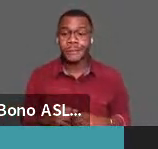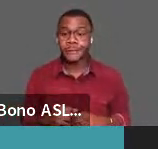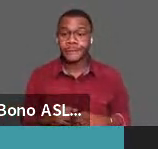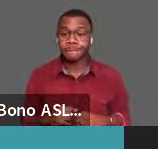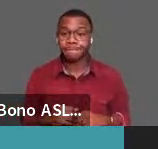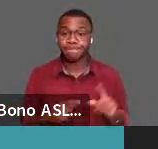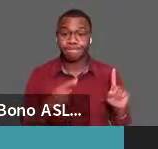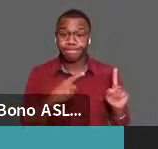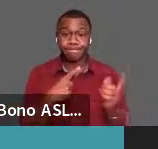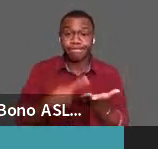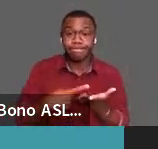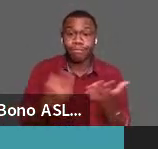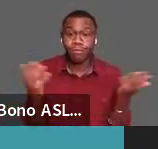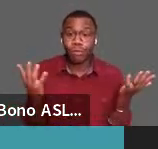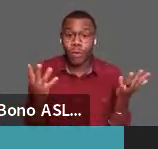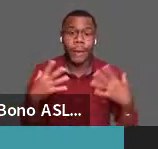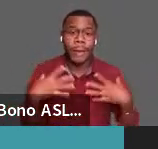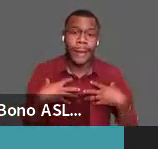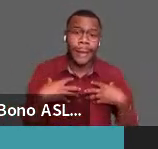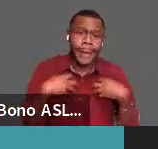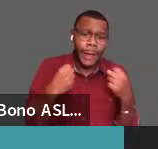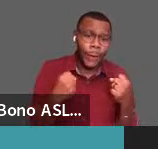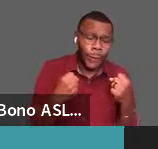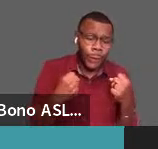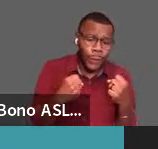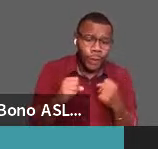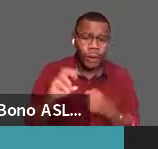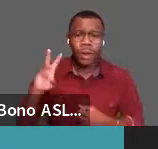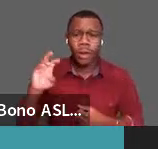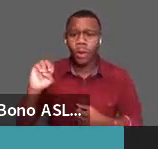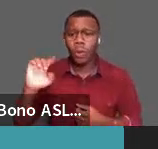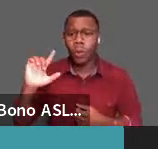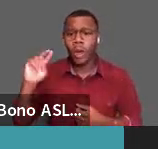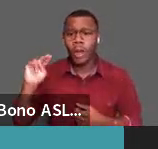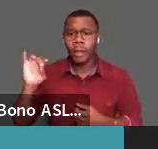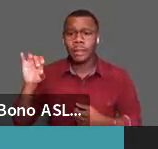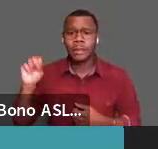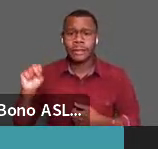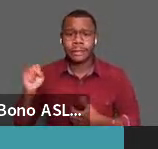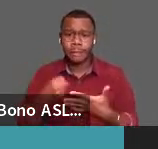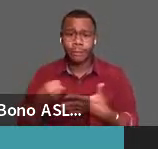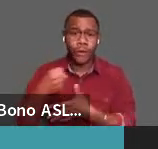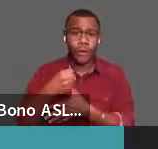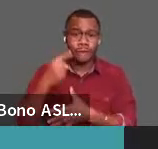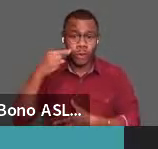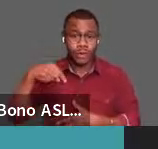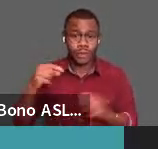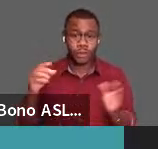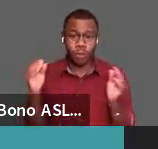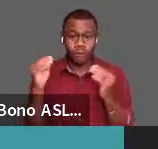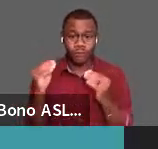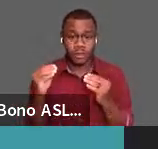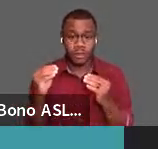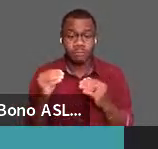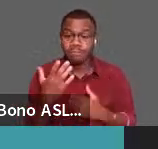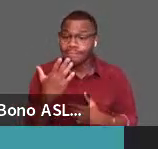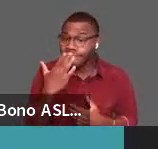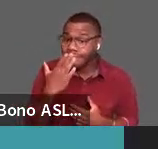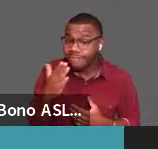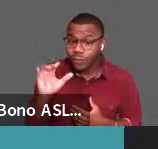health and wellness priorities of this office. And thank you, Yolanda, for taking this on.